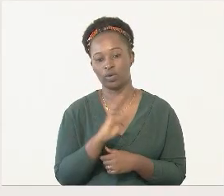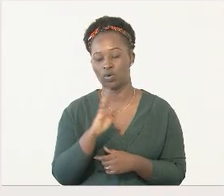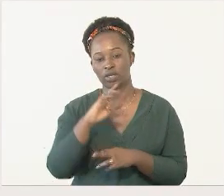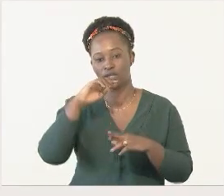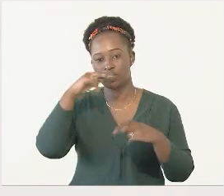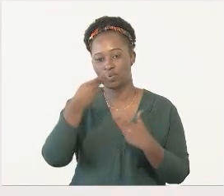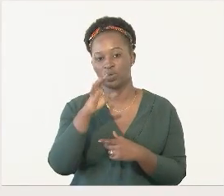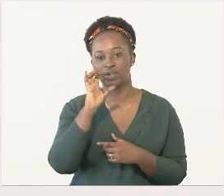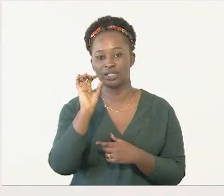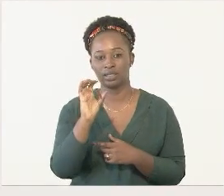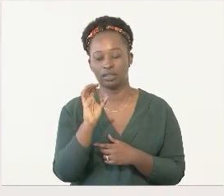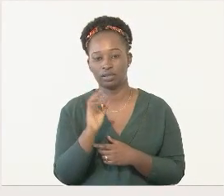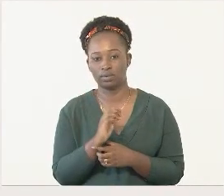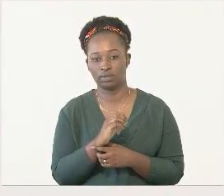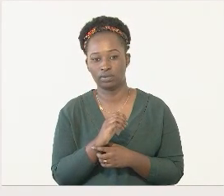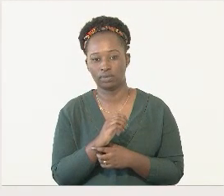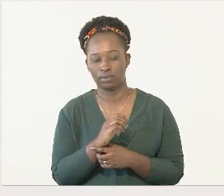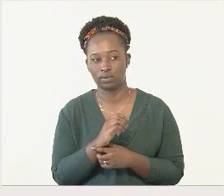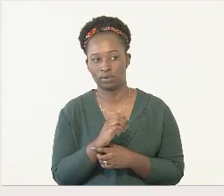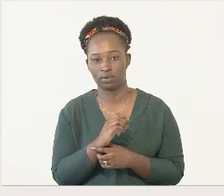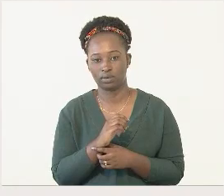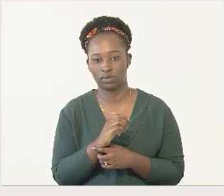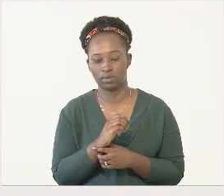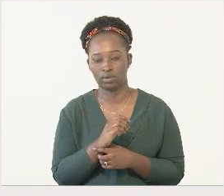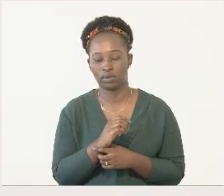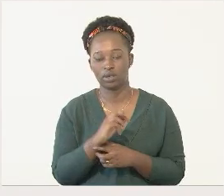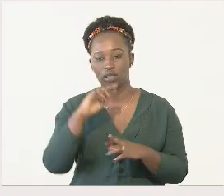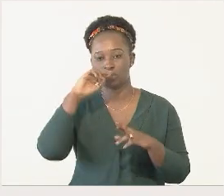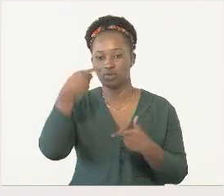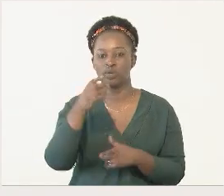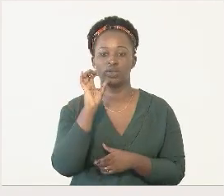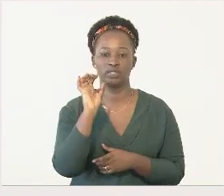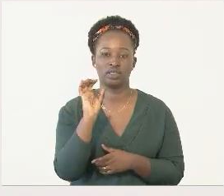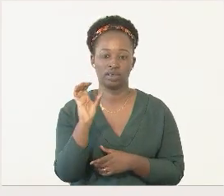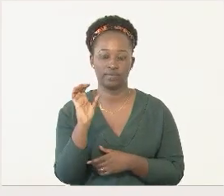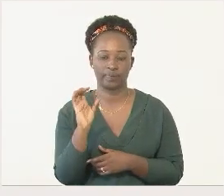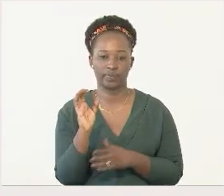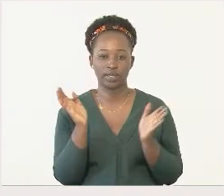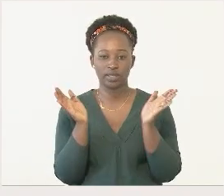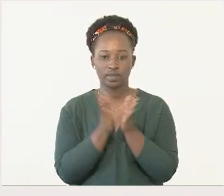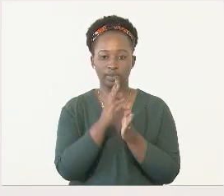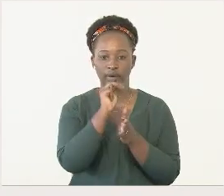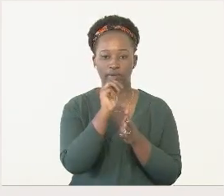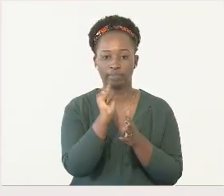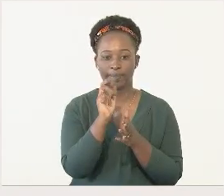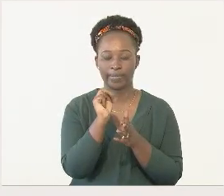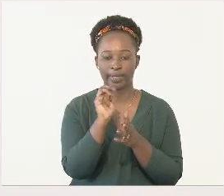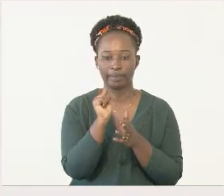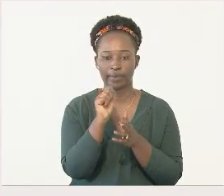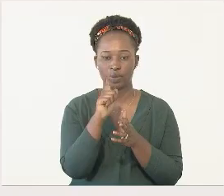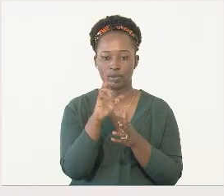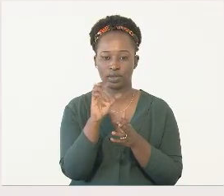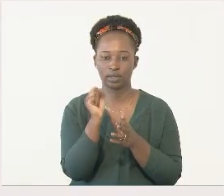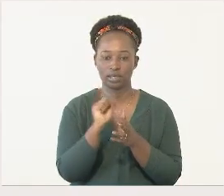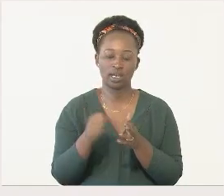is B. The answer is C. So smaller mammals have a high metabolic